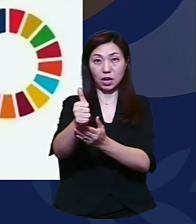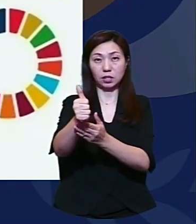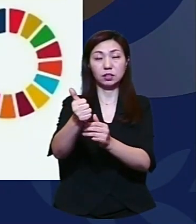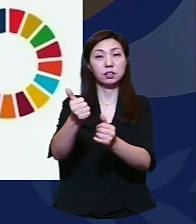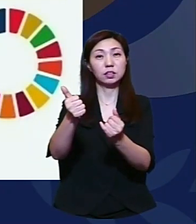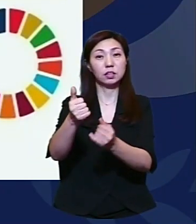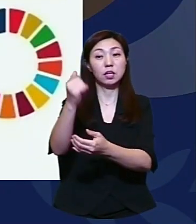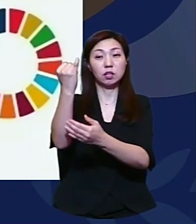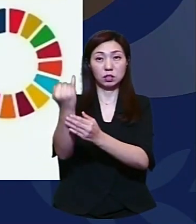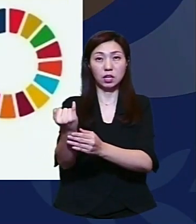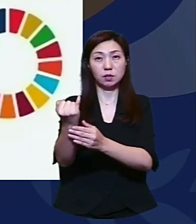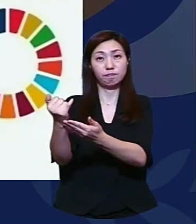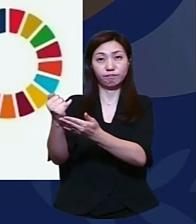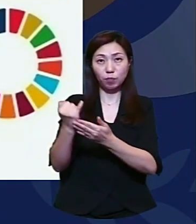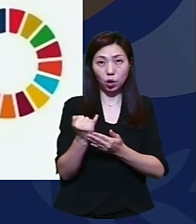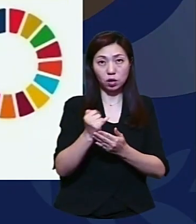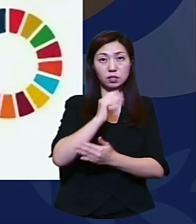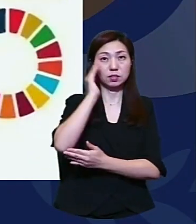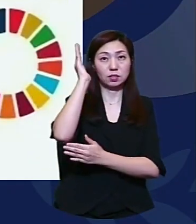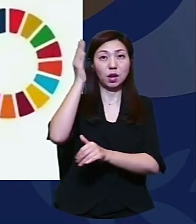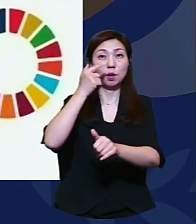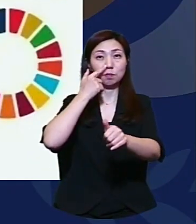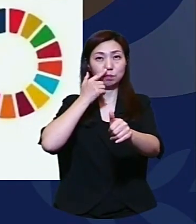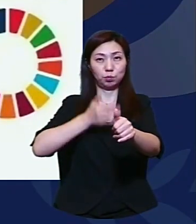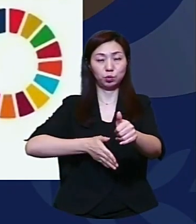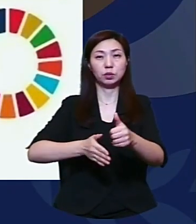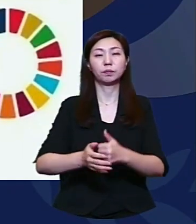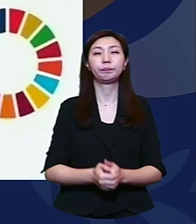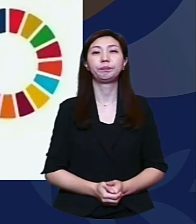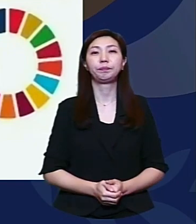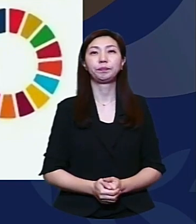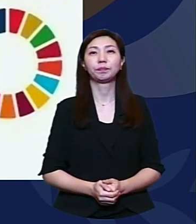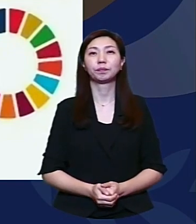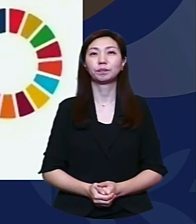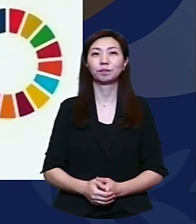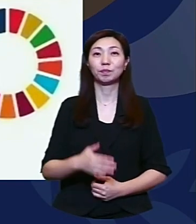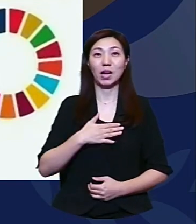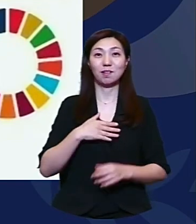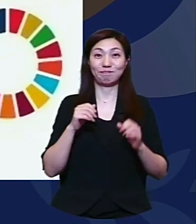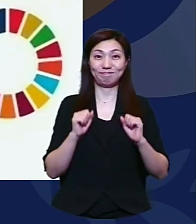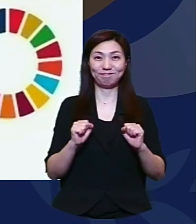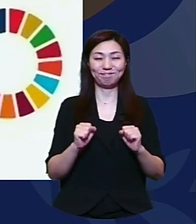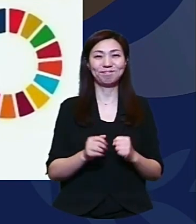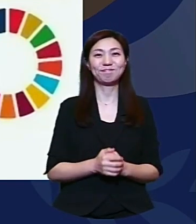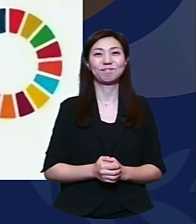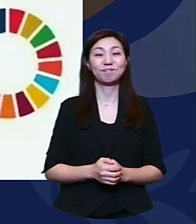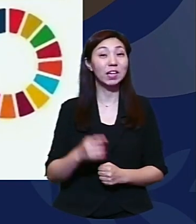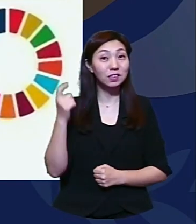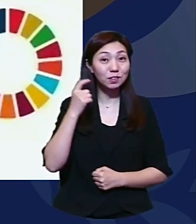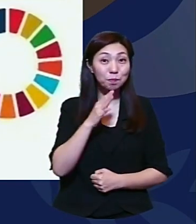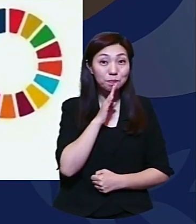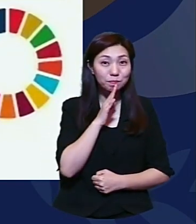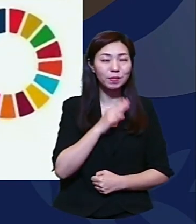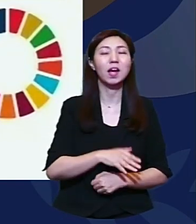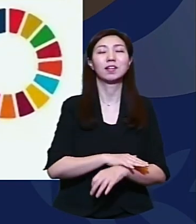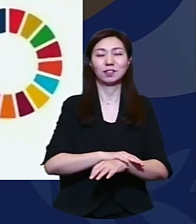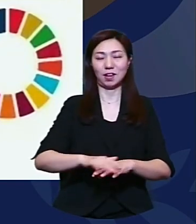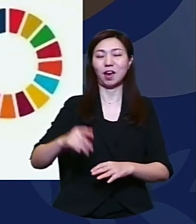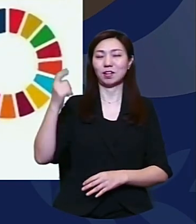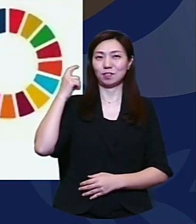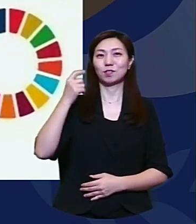Doreen, you there? I'm here. Can you hear me? Yes, clear, loud and clear. Floor is yours.